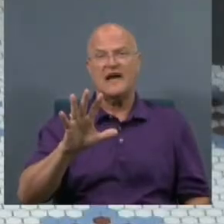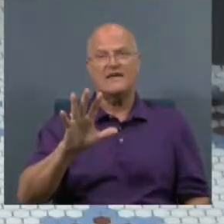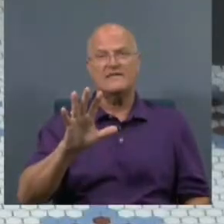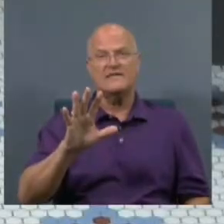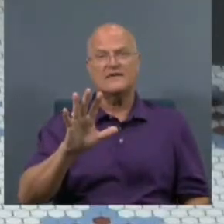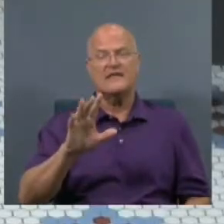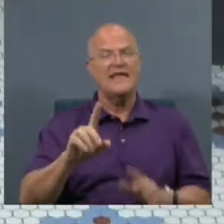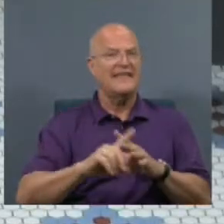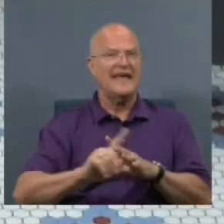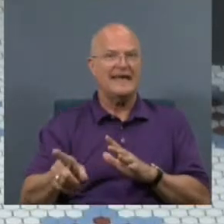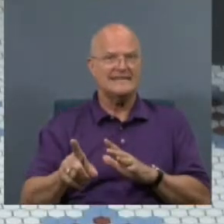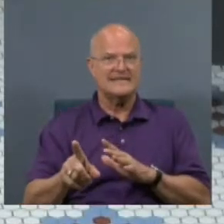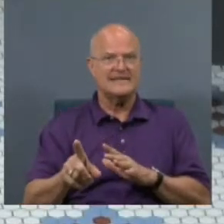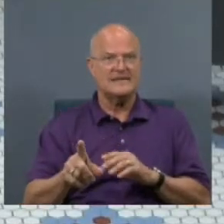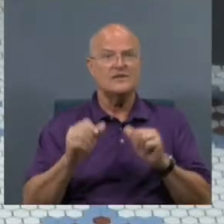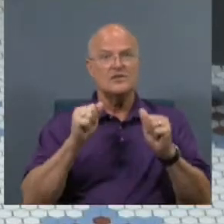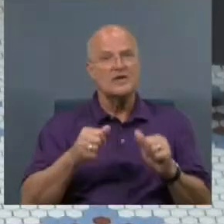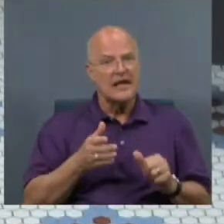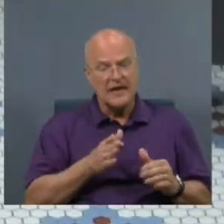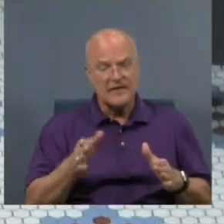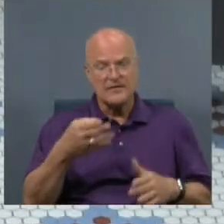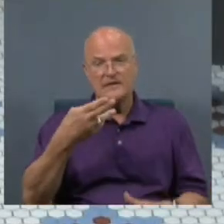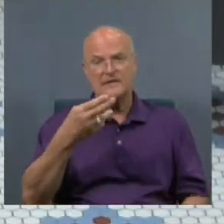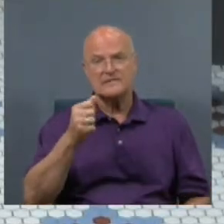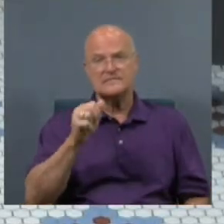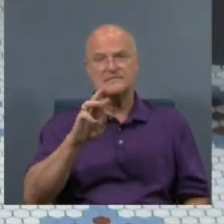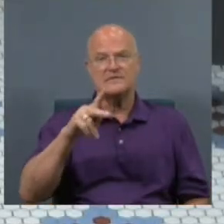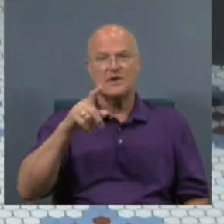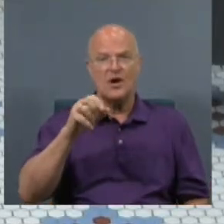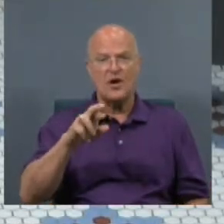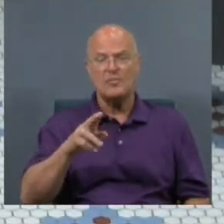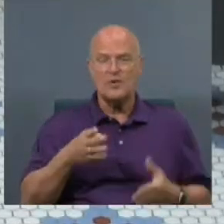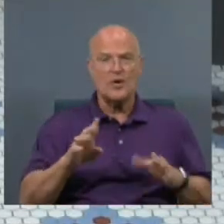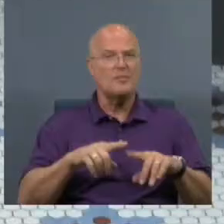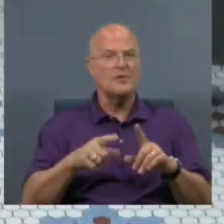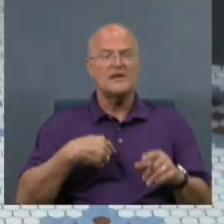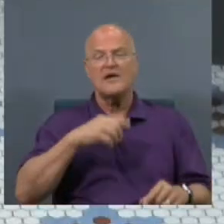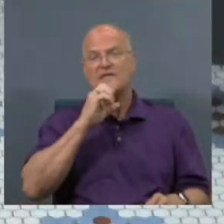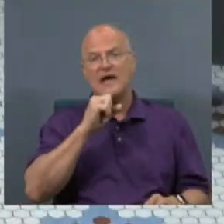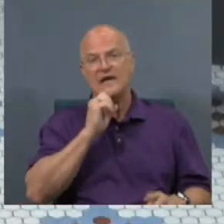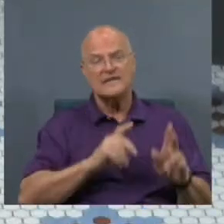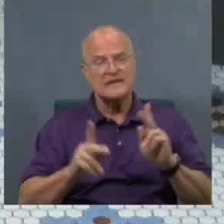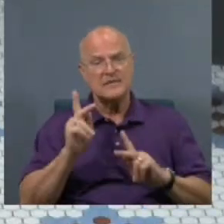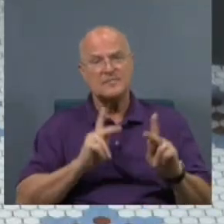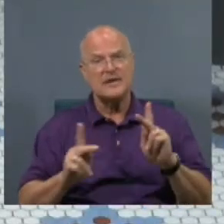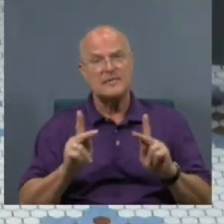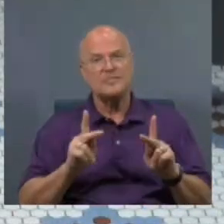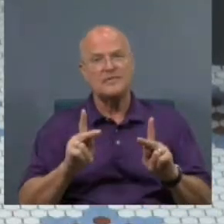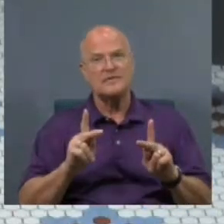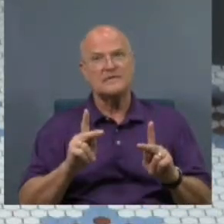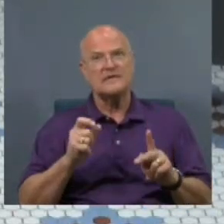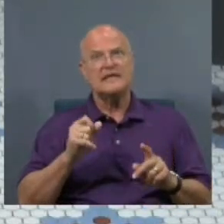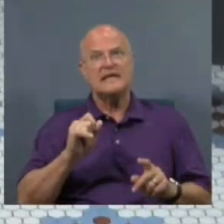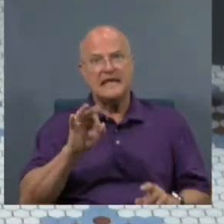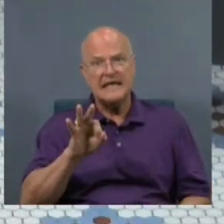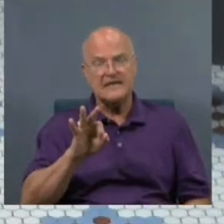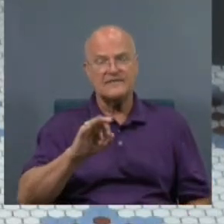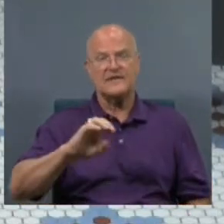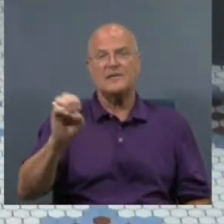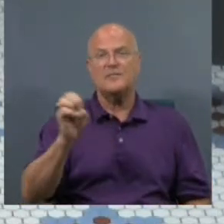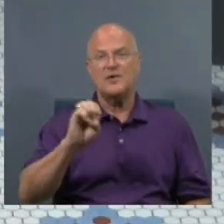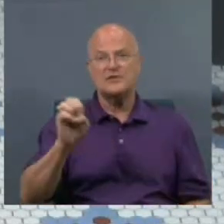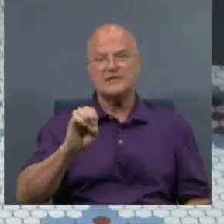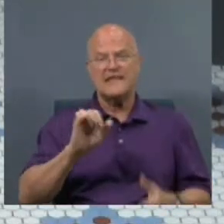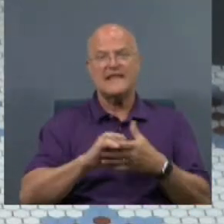the exit. I mean, you can go down Harper Road, but say, again, you have elderly people, if, in the case of an emergency,